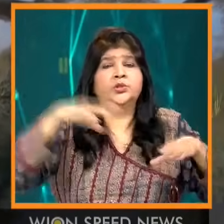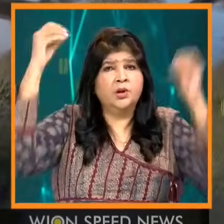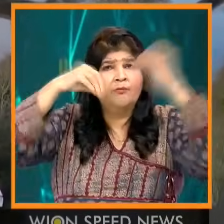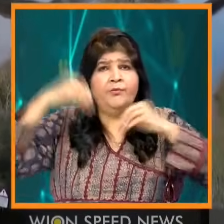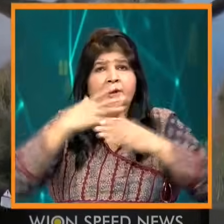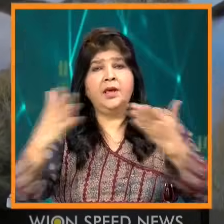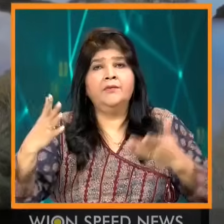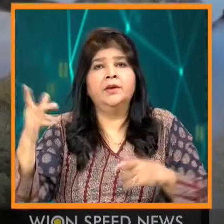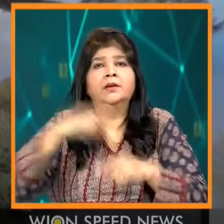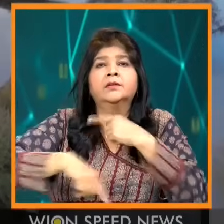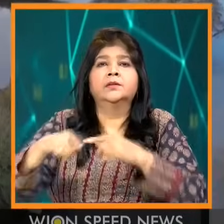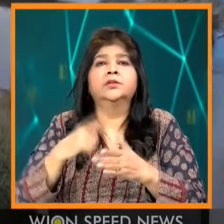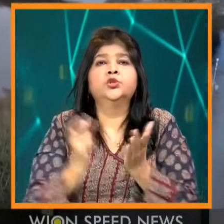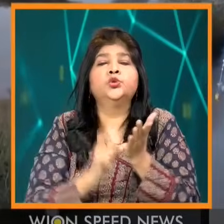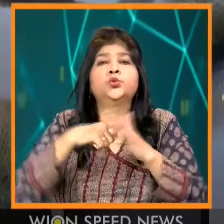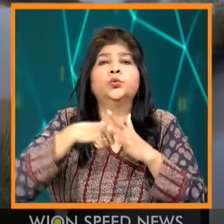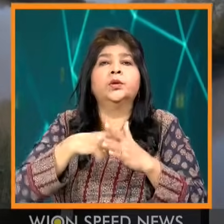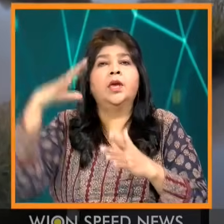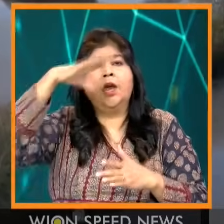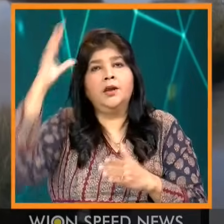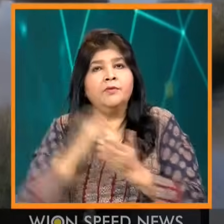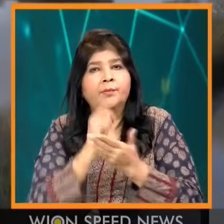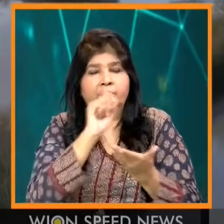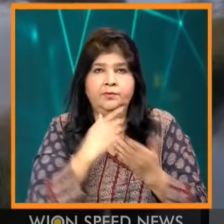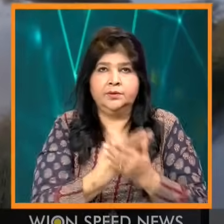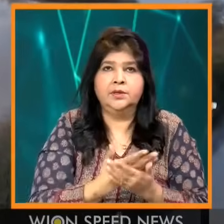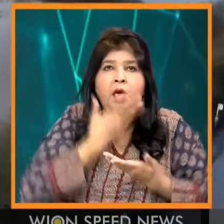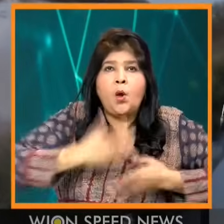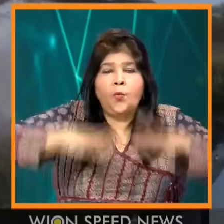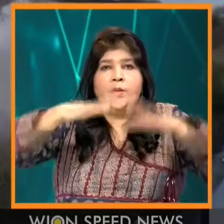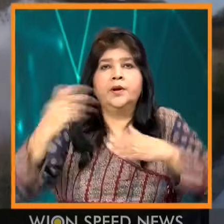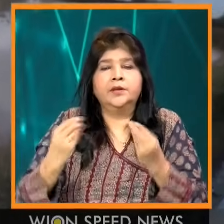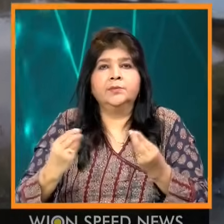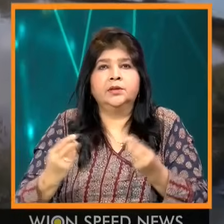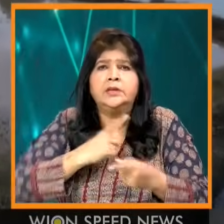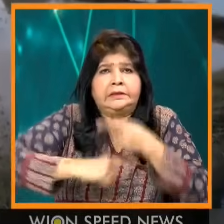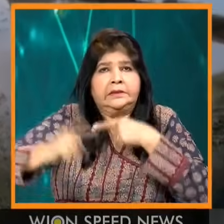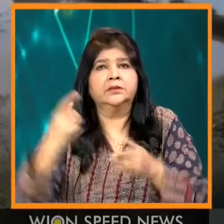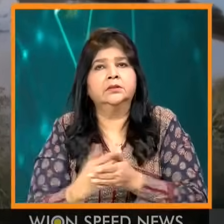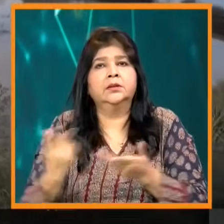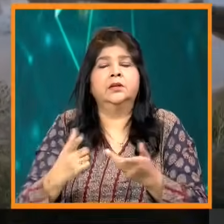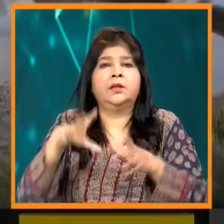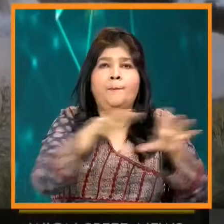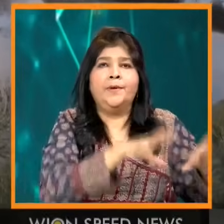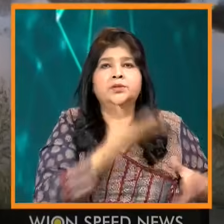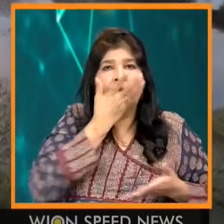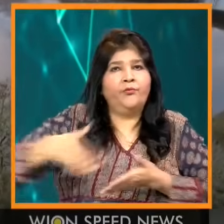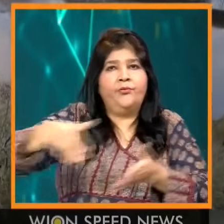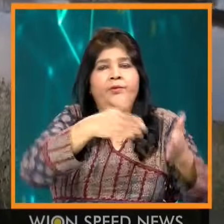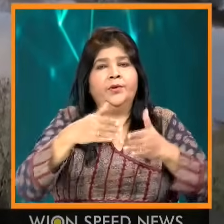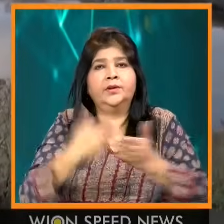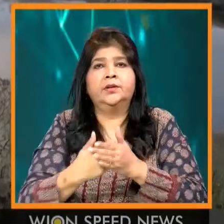heavy rainfall. And the UK Environment Agency said that flooding impacts are expected to continue along parts of the River Trent,